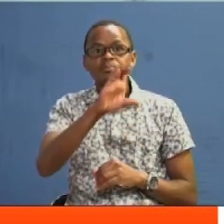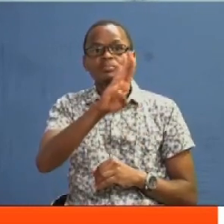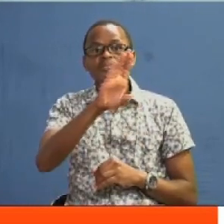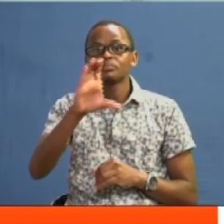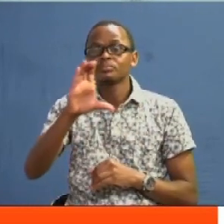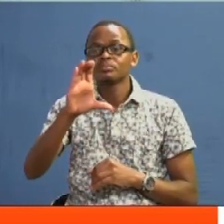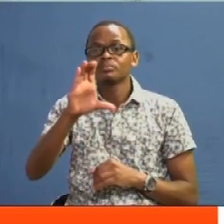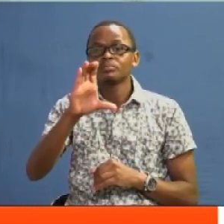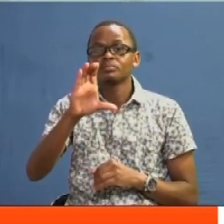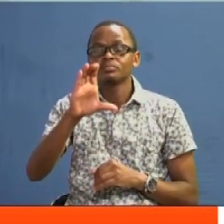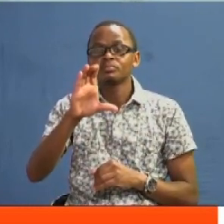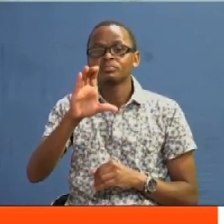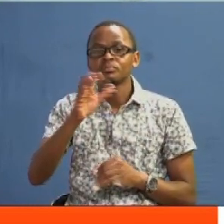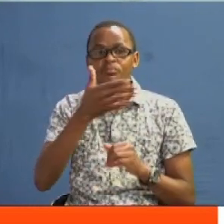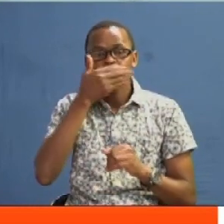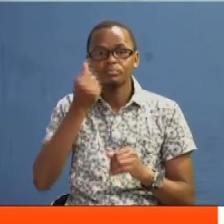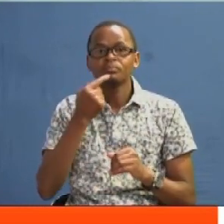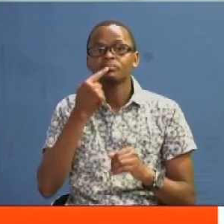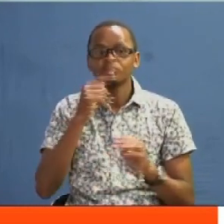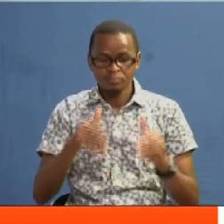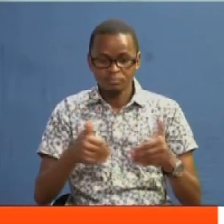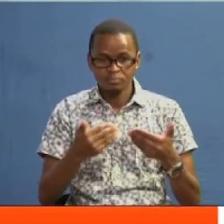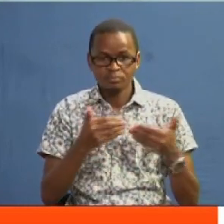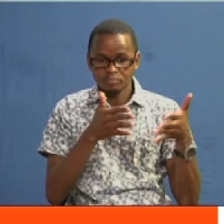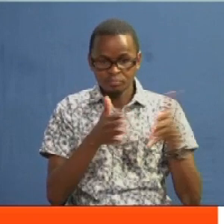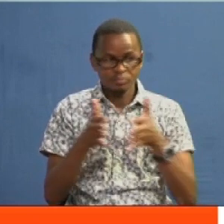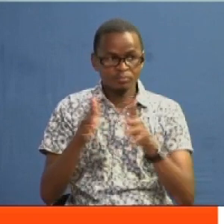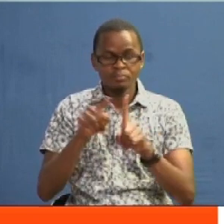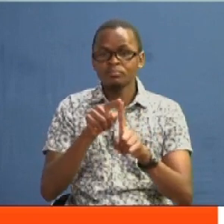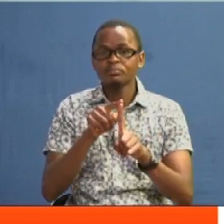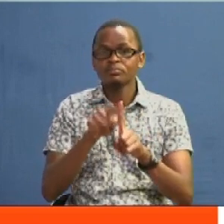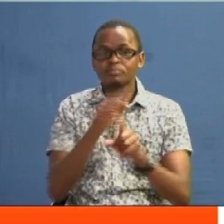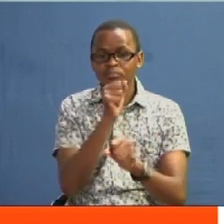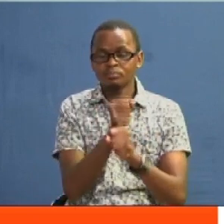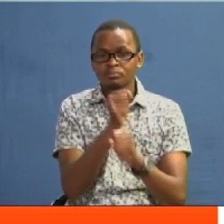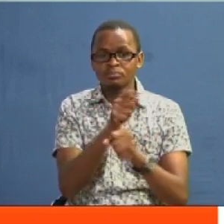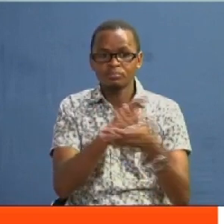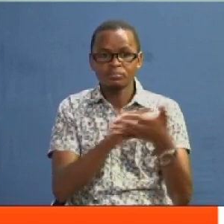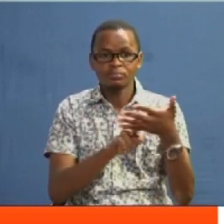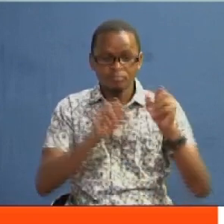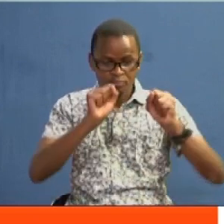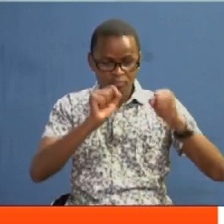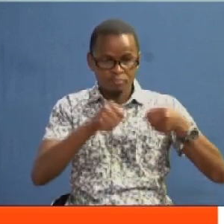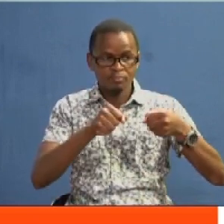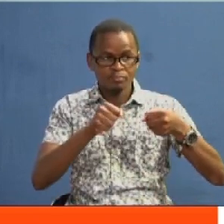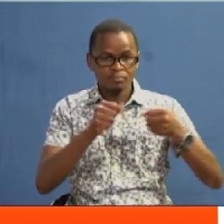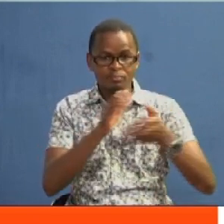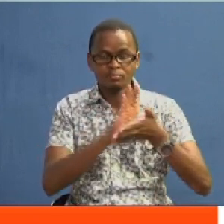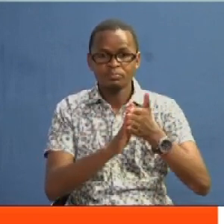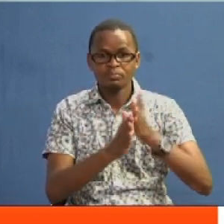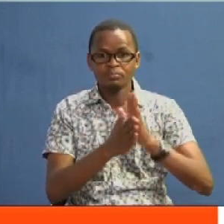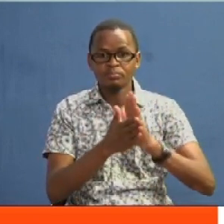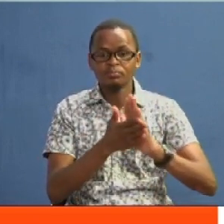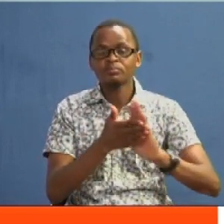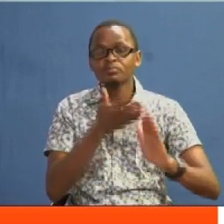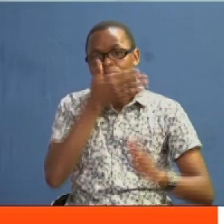learner is best, so you give the learners the opportunity to do what they can without looking, this one